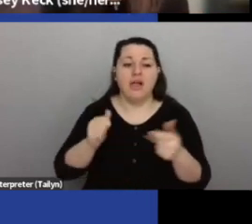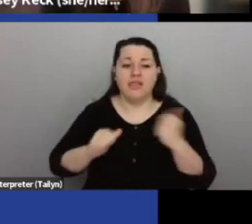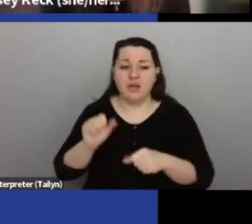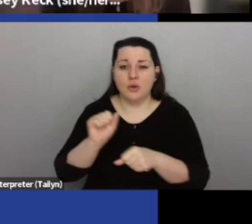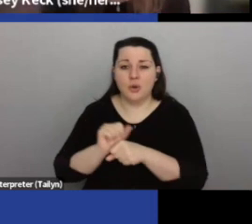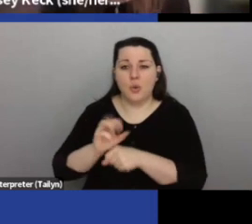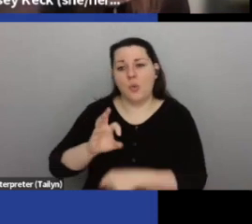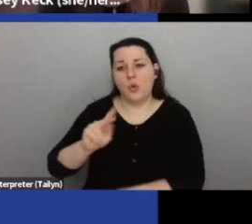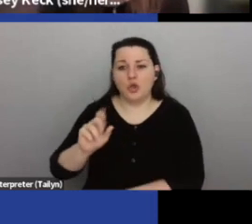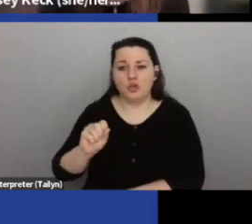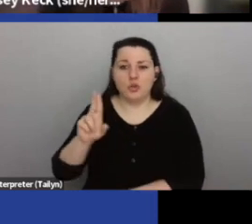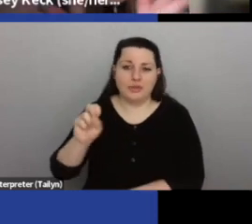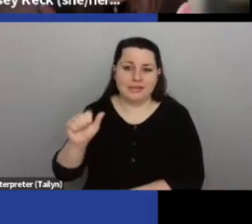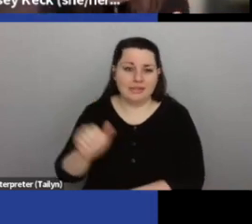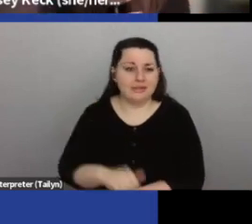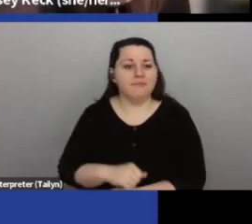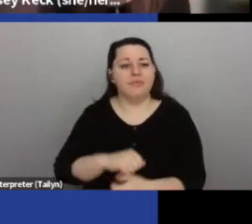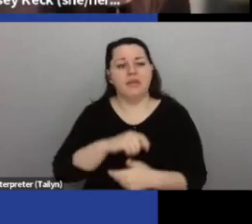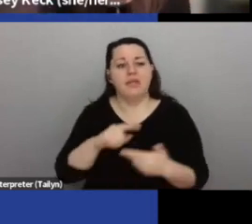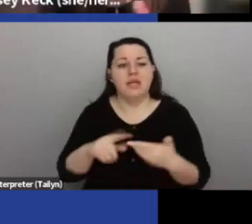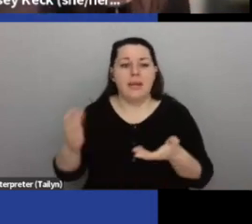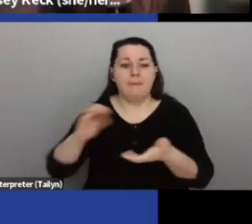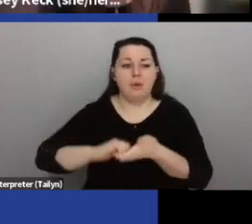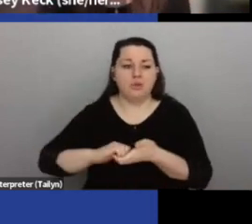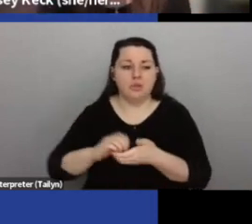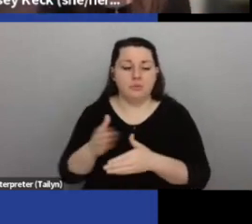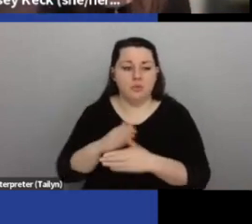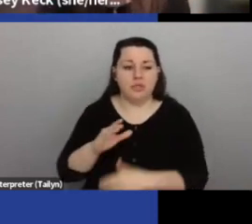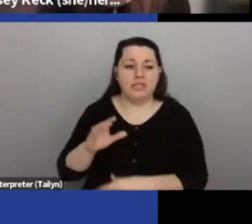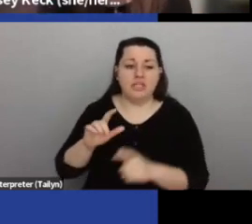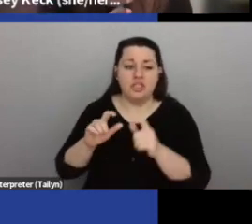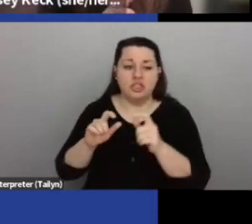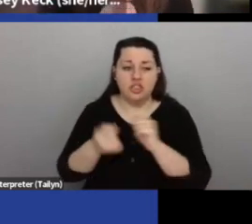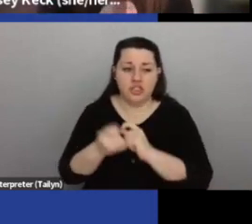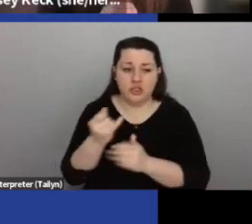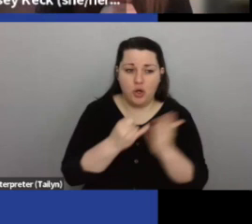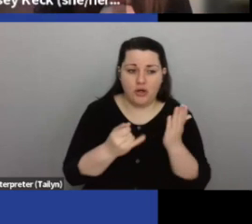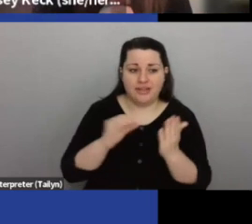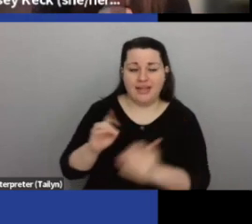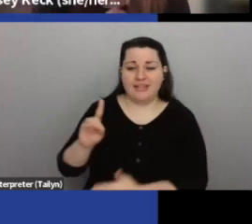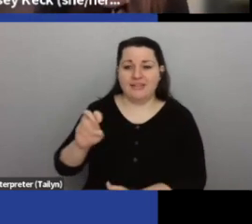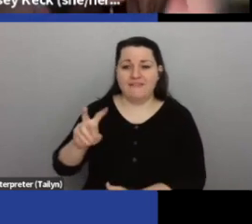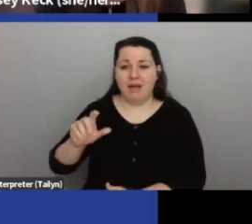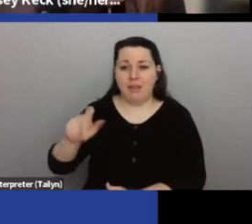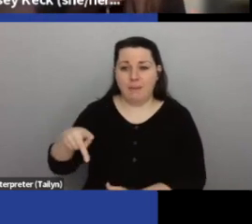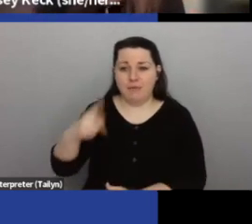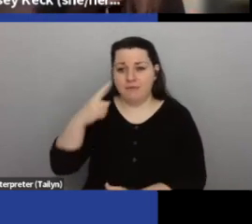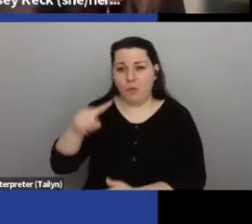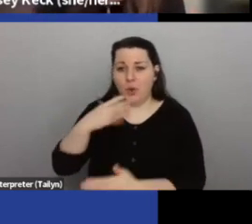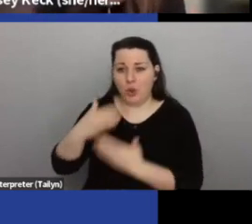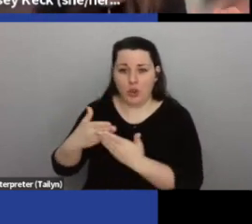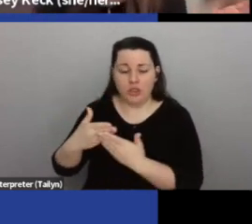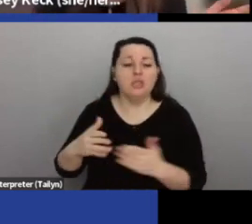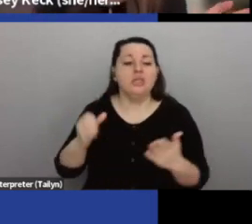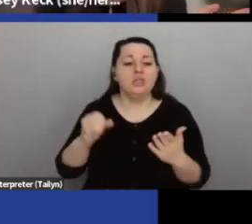TheaterWorks USA, and then a partnership between Change Arts and Develop for Good. If you'd like to learn any more about